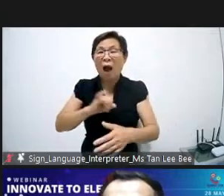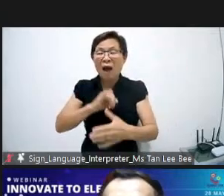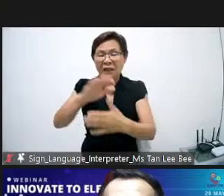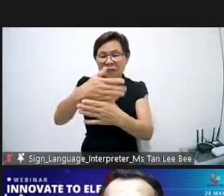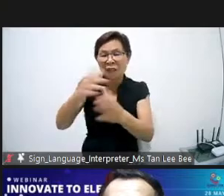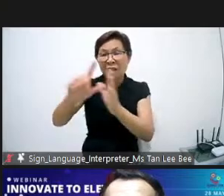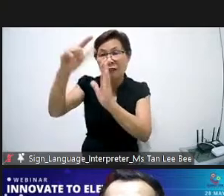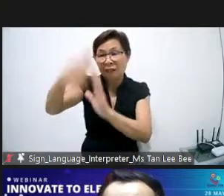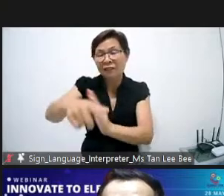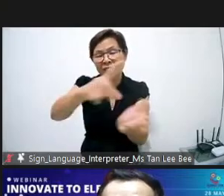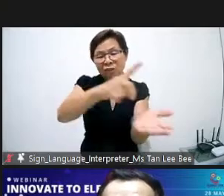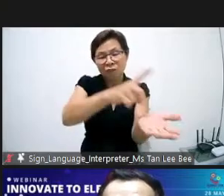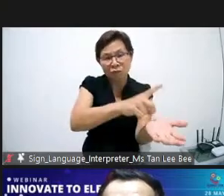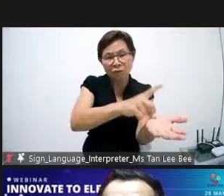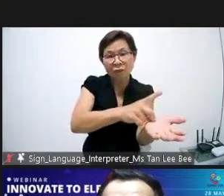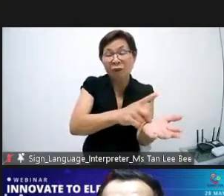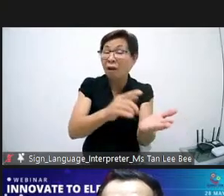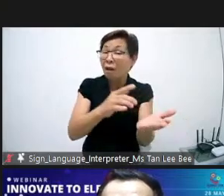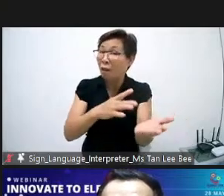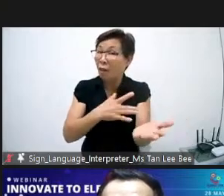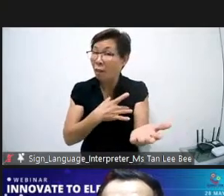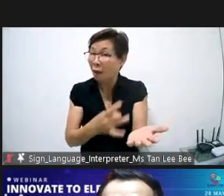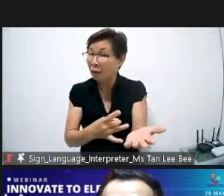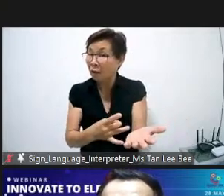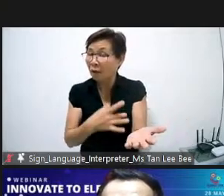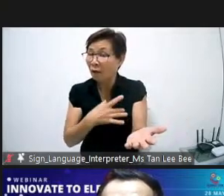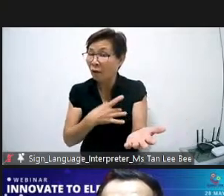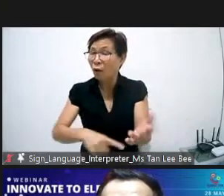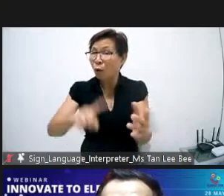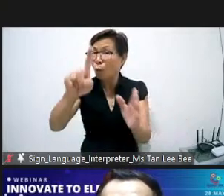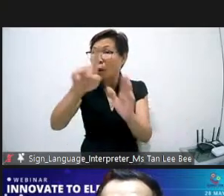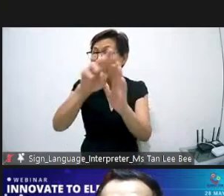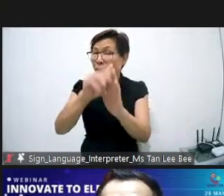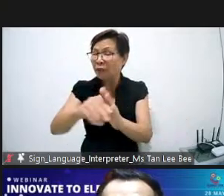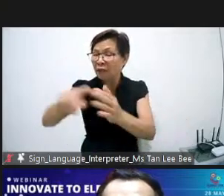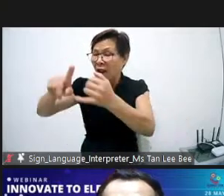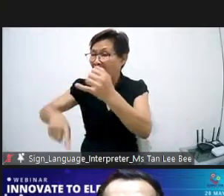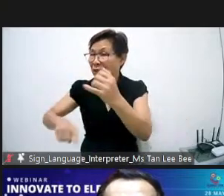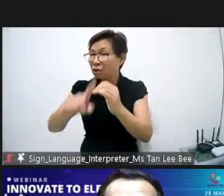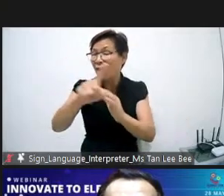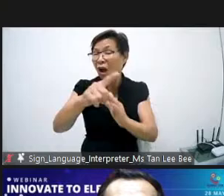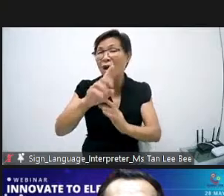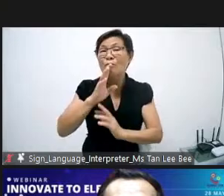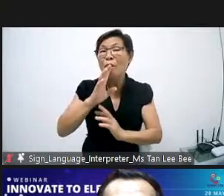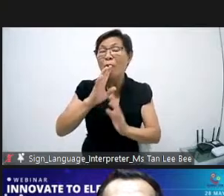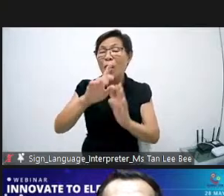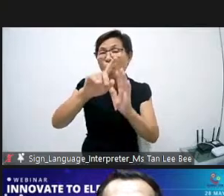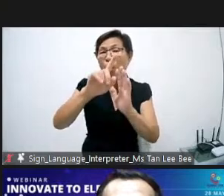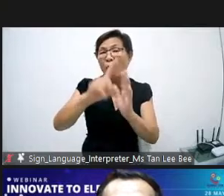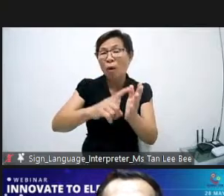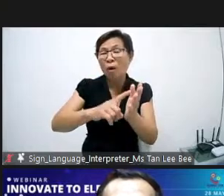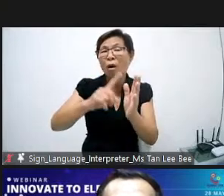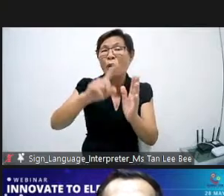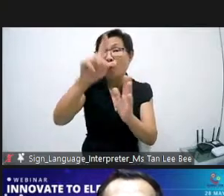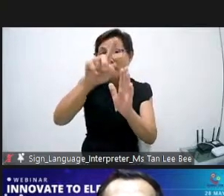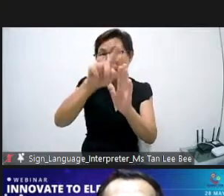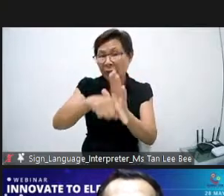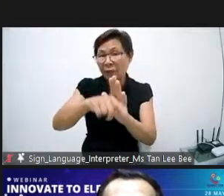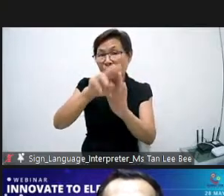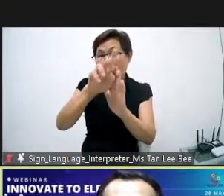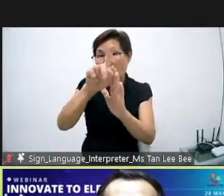Doctor, would you like to give us like 1 minute last roundup or conclusion of your session,